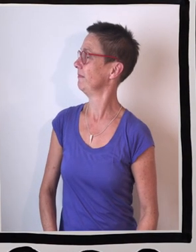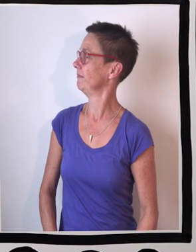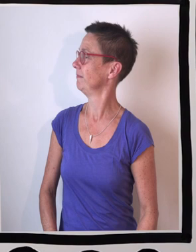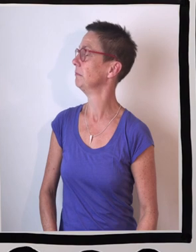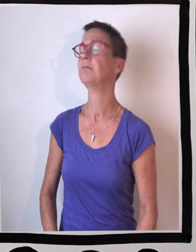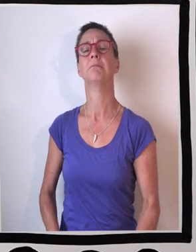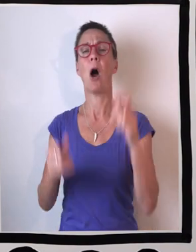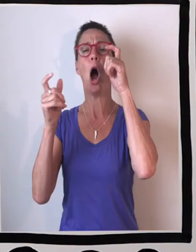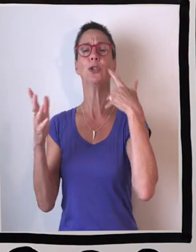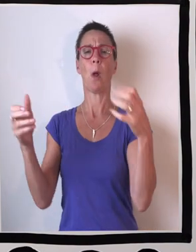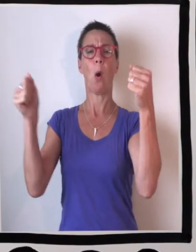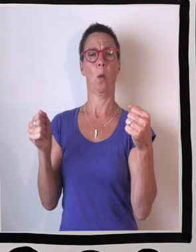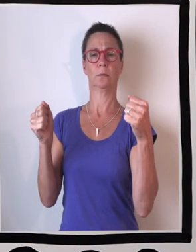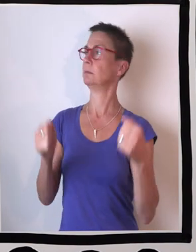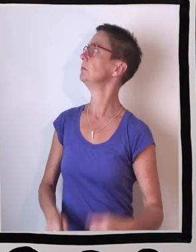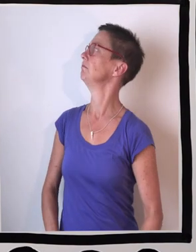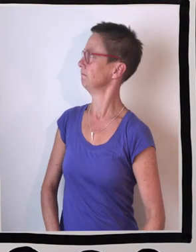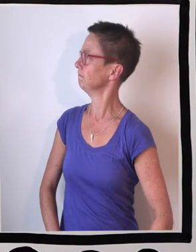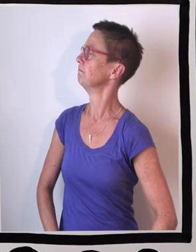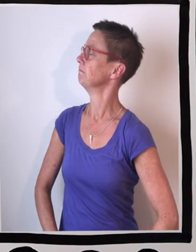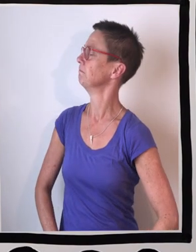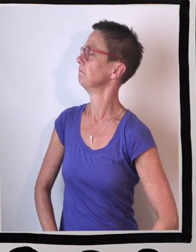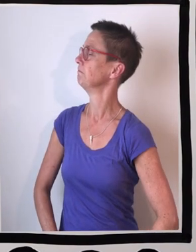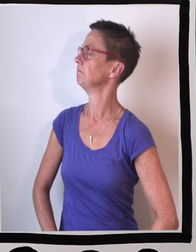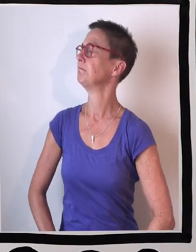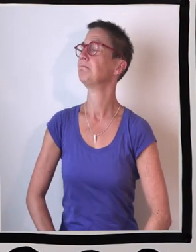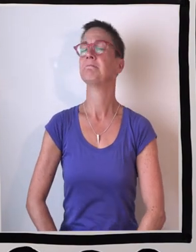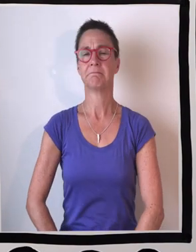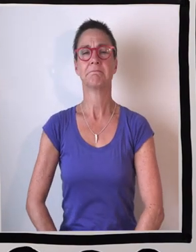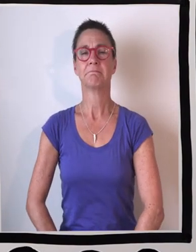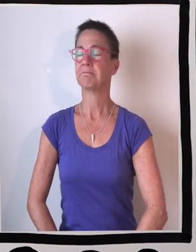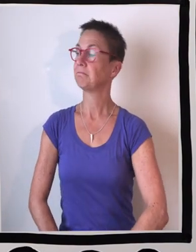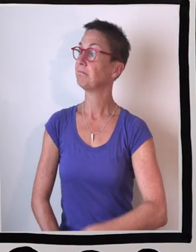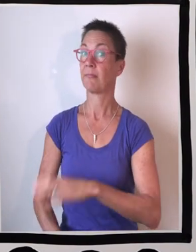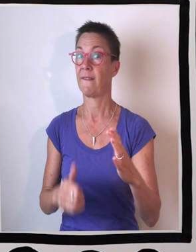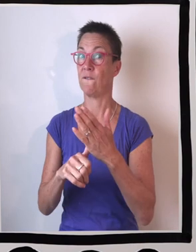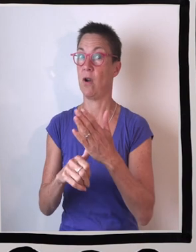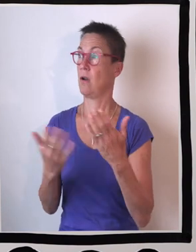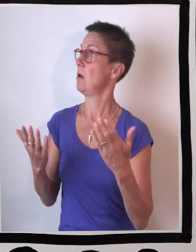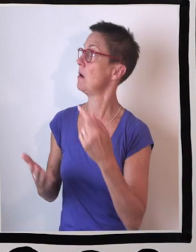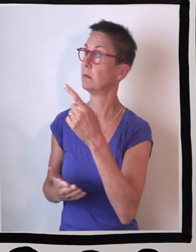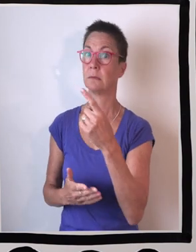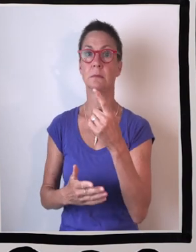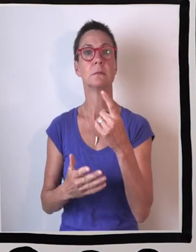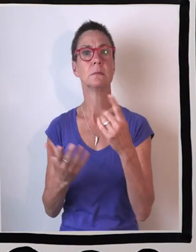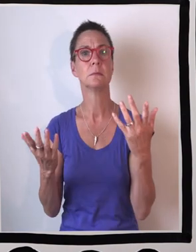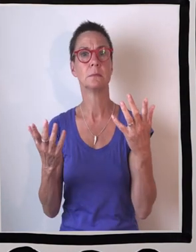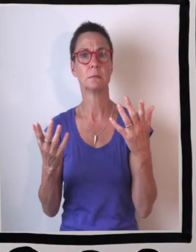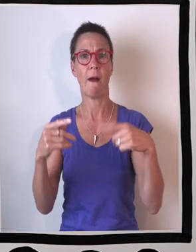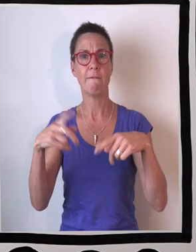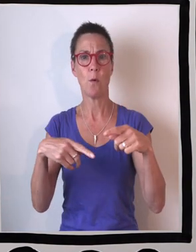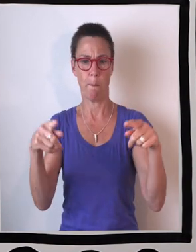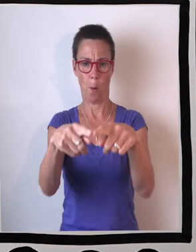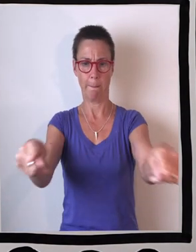be the paper holderer. Indeed, thank you, Sir Arji. Okay, so first, let's draw a